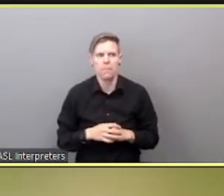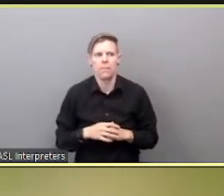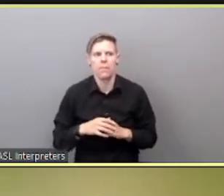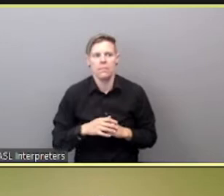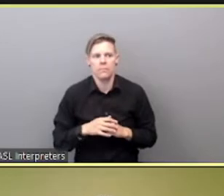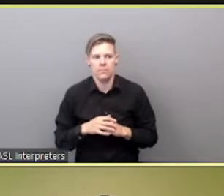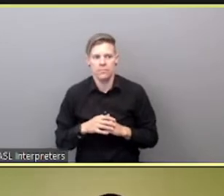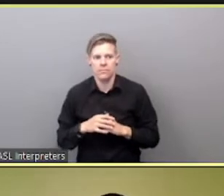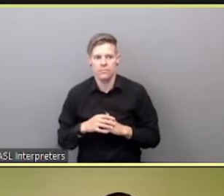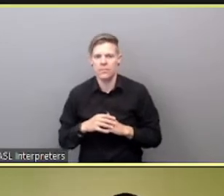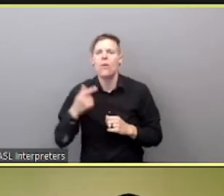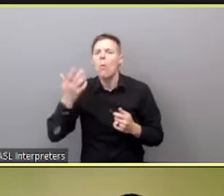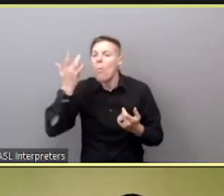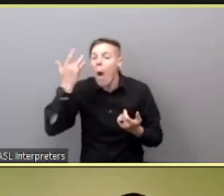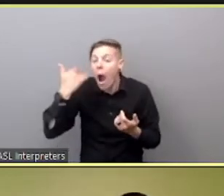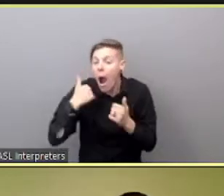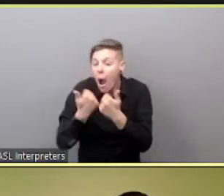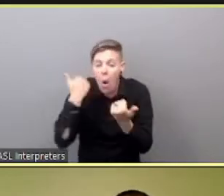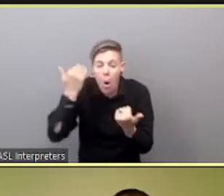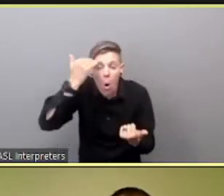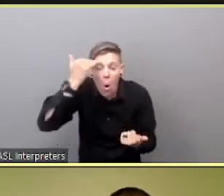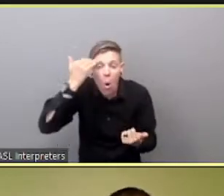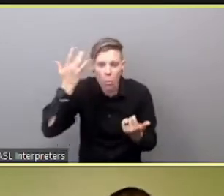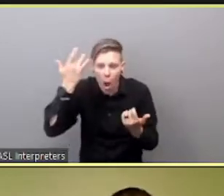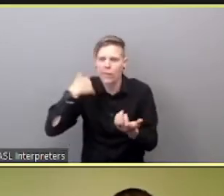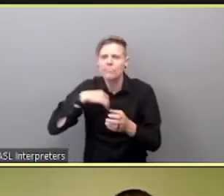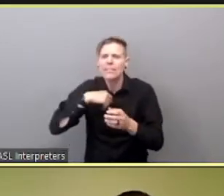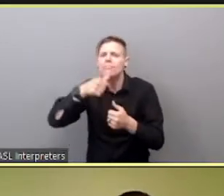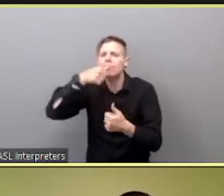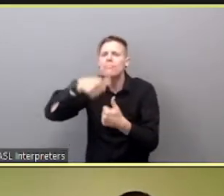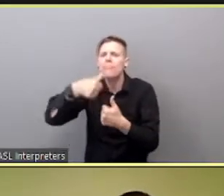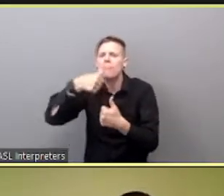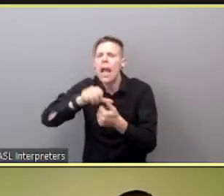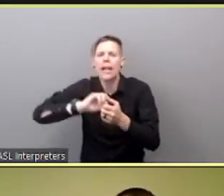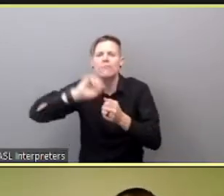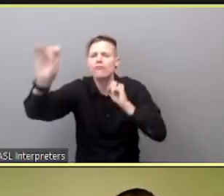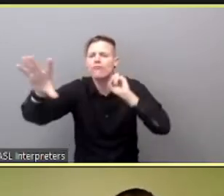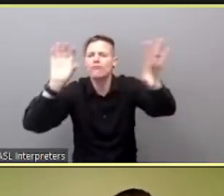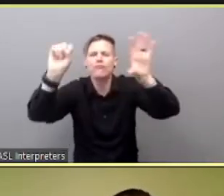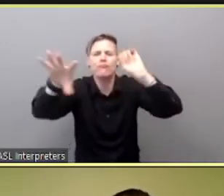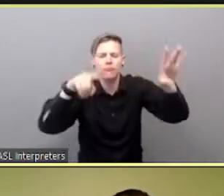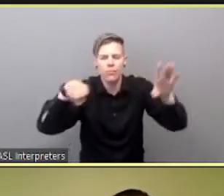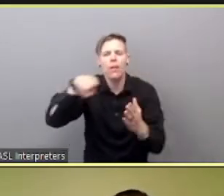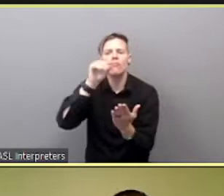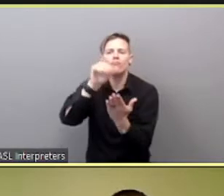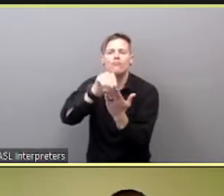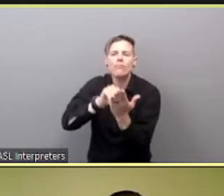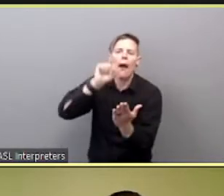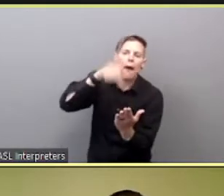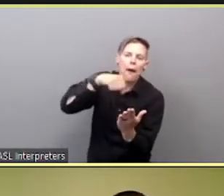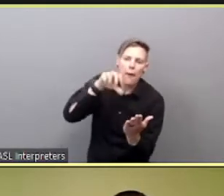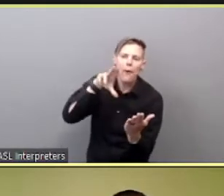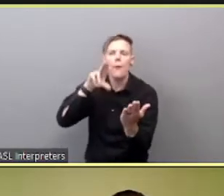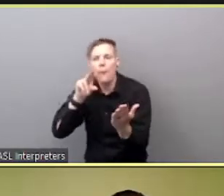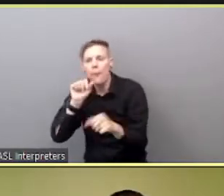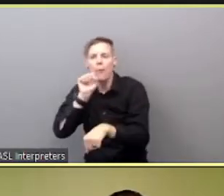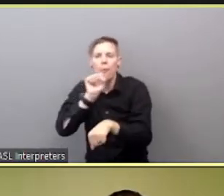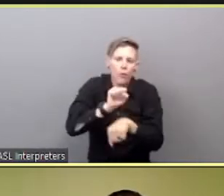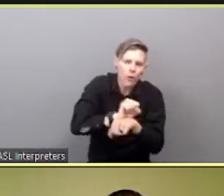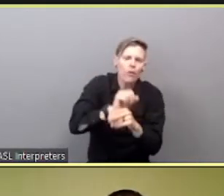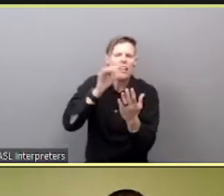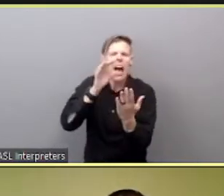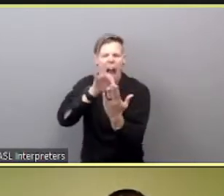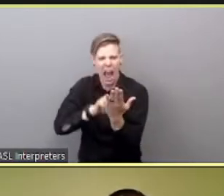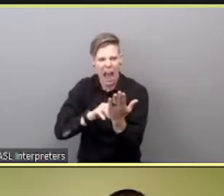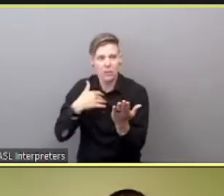certainly there are individuals who are not working that aren't currently receiving unemployment benefits. So that's a direct